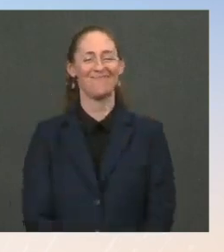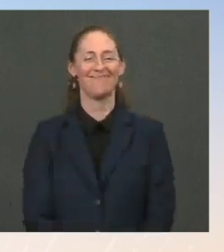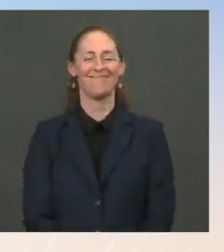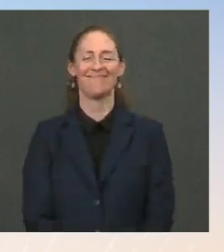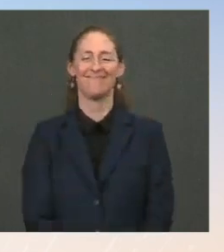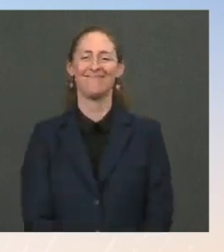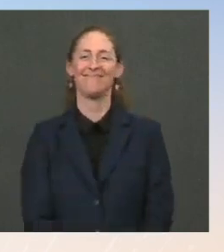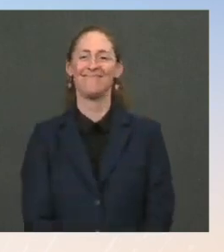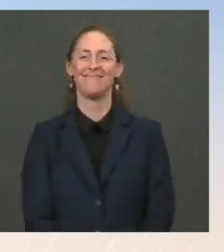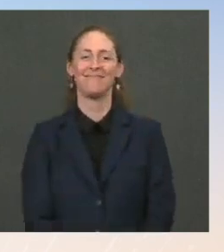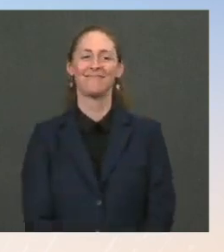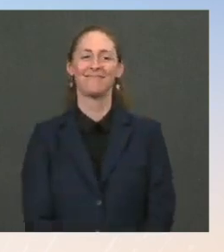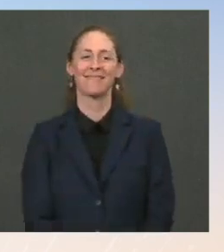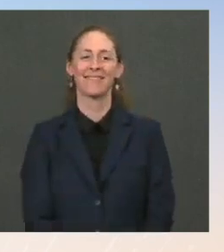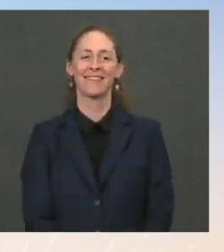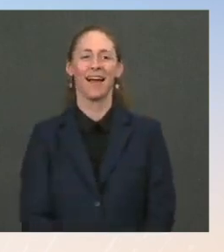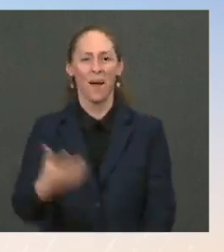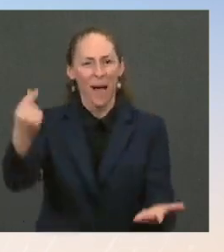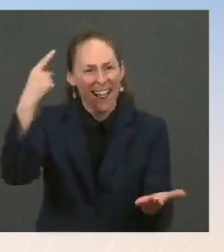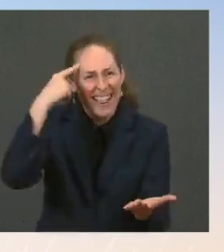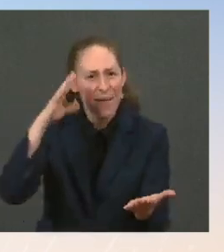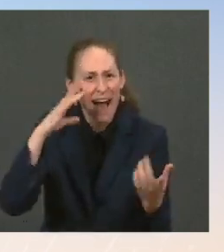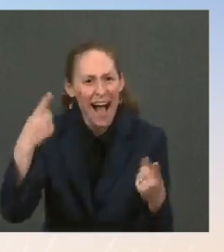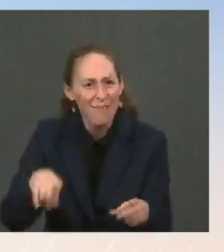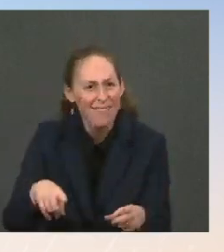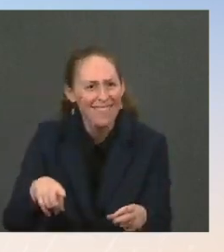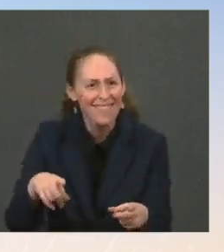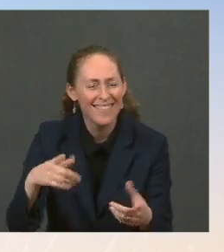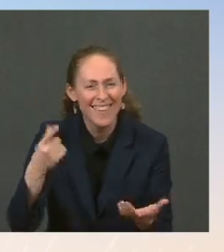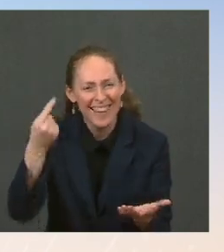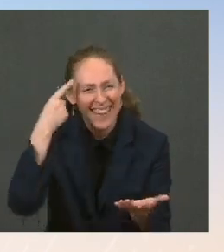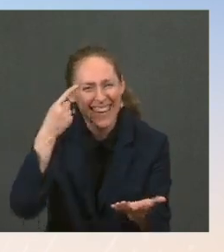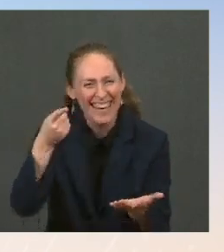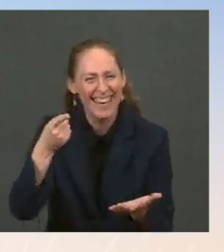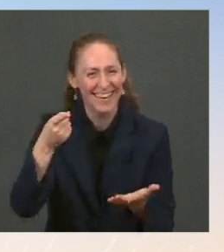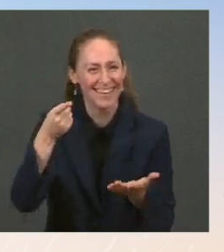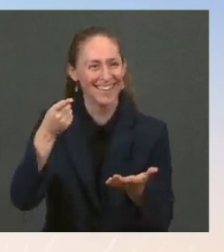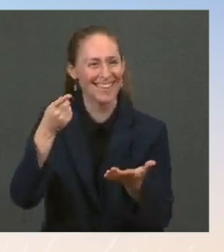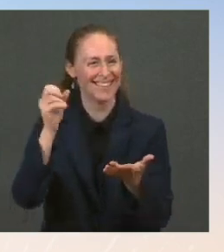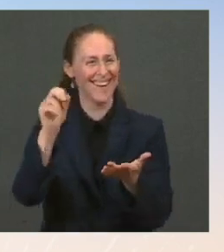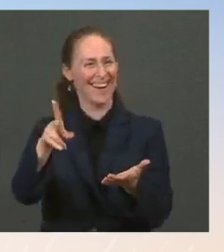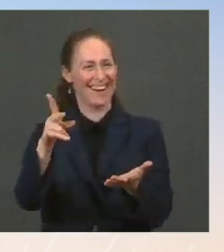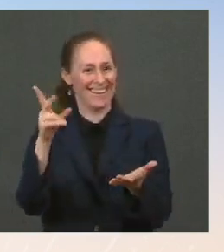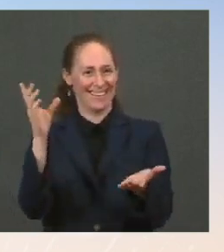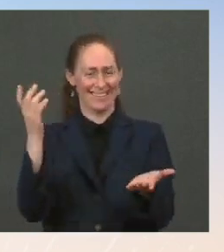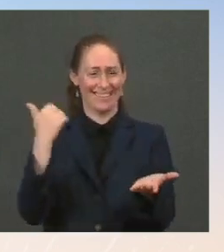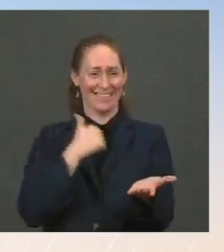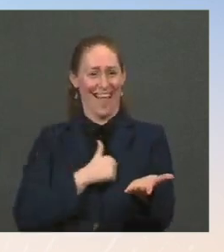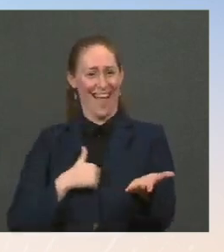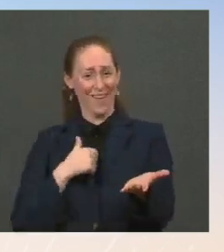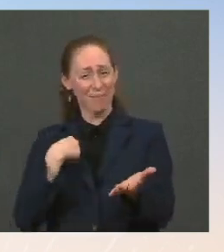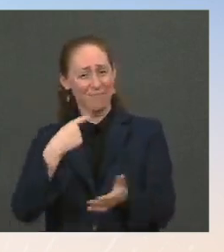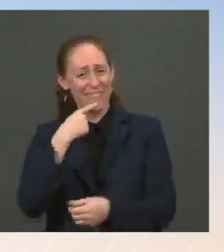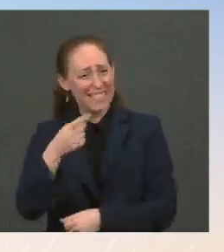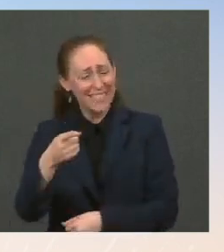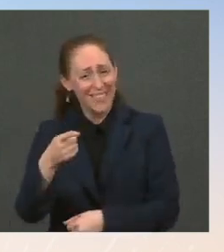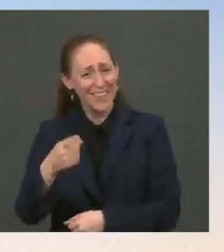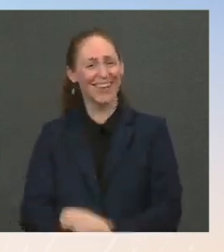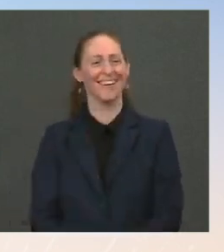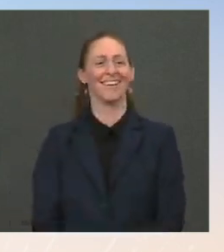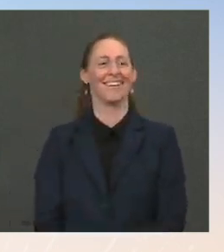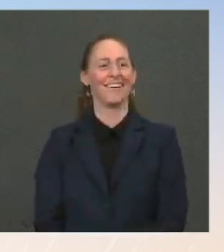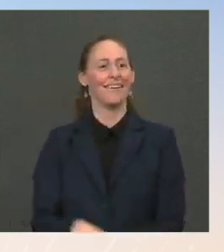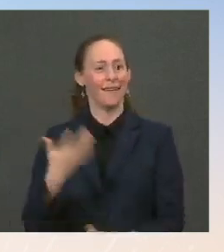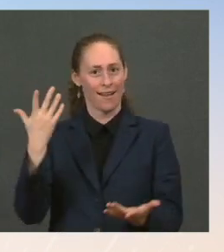Oh, what did you think was going to happen? I'm sorry to disappoint. Okay, sorry to disappoint. You never know who's behind the